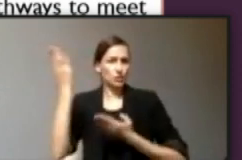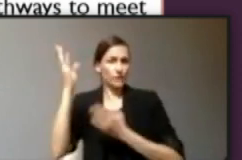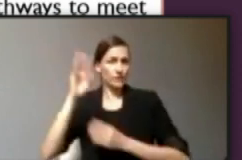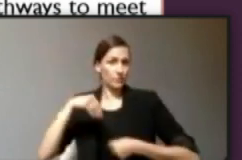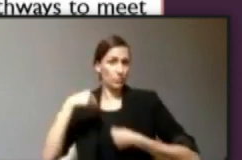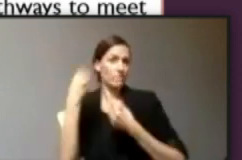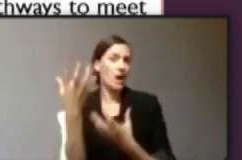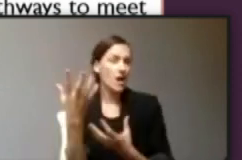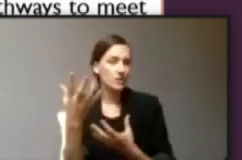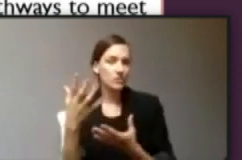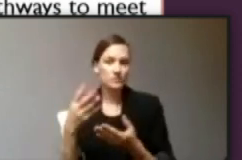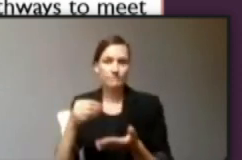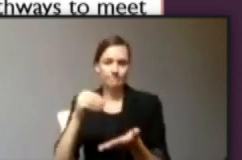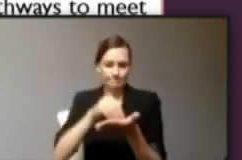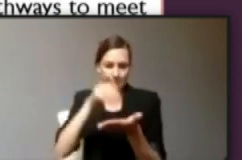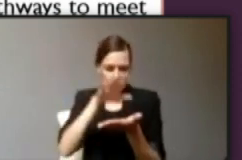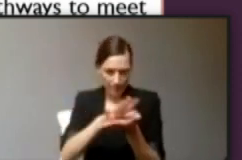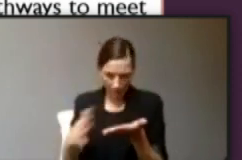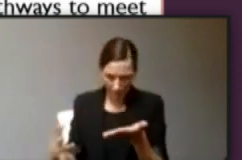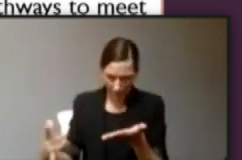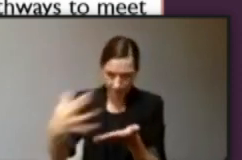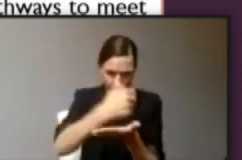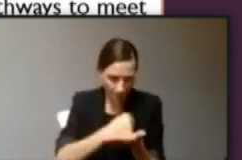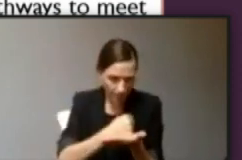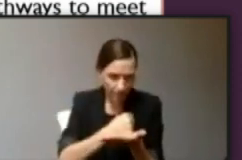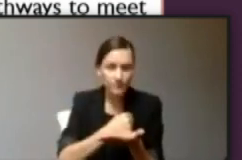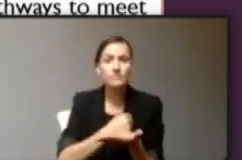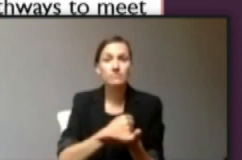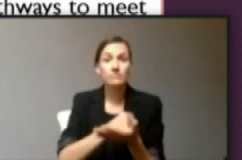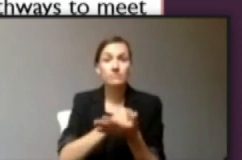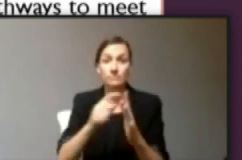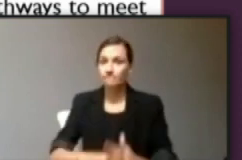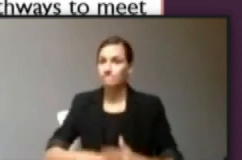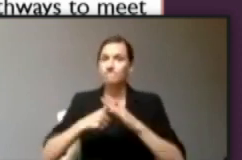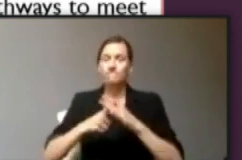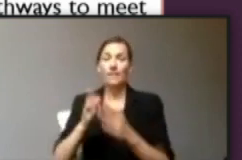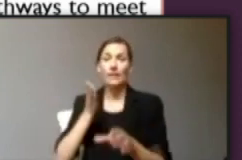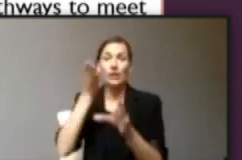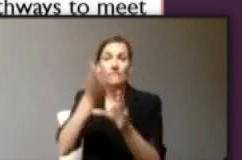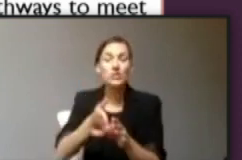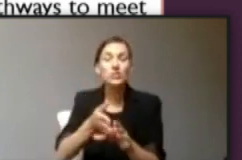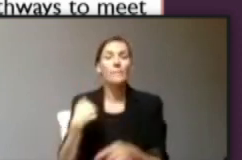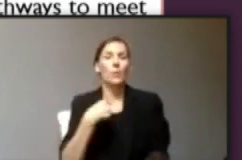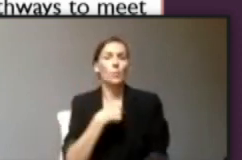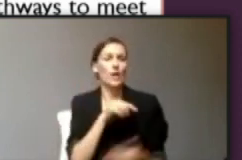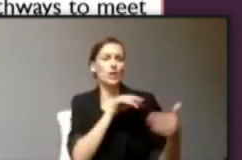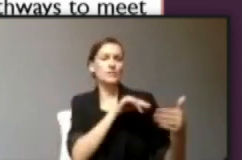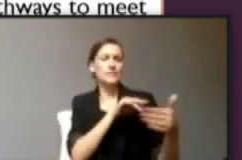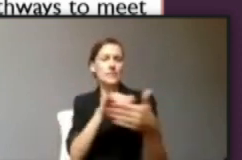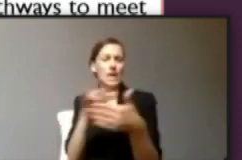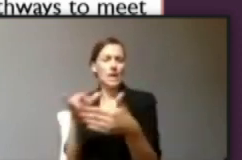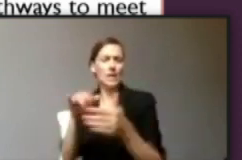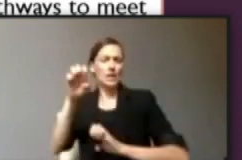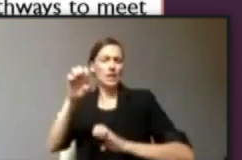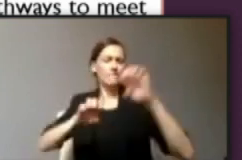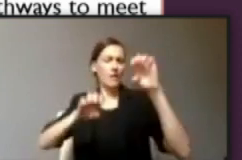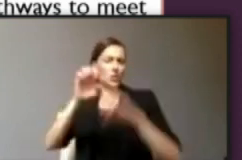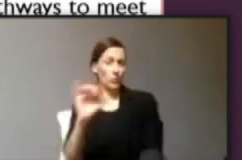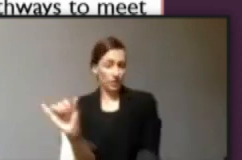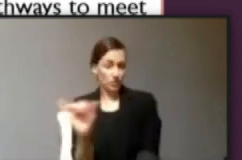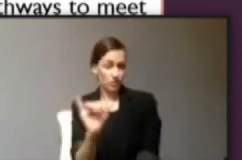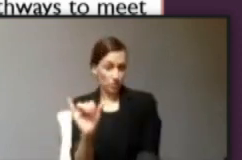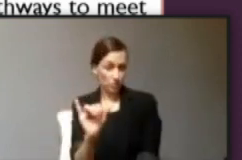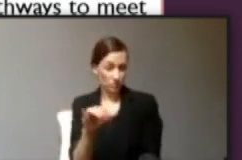are collecting the data, they are implementing the intervention, but we're also studying it and evaluating it. And what we're studying